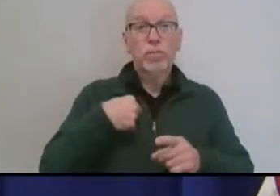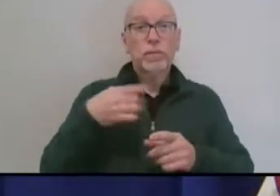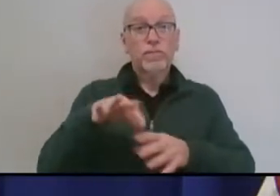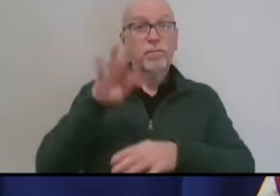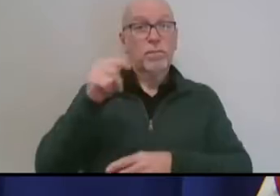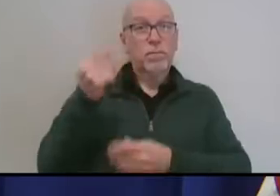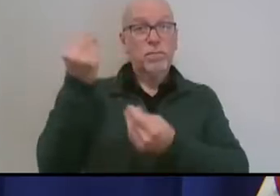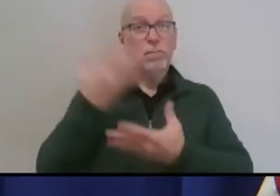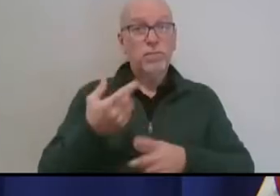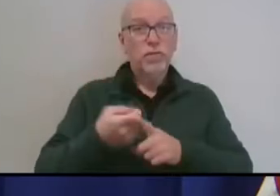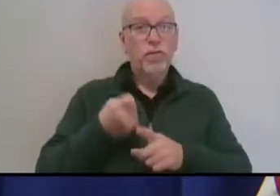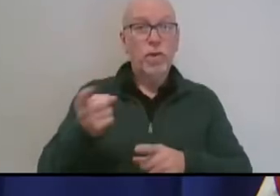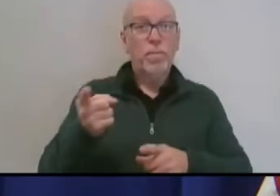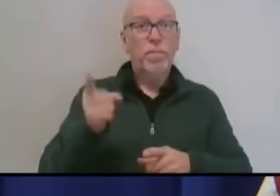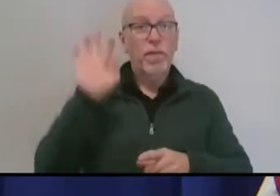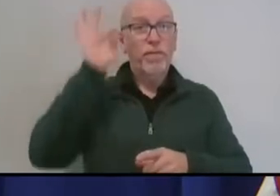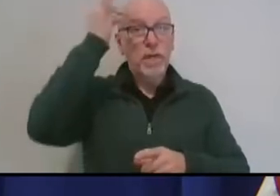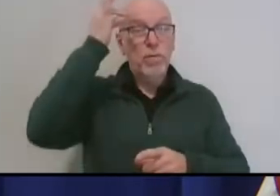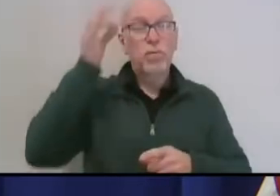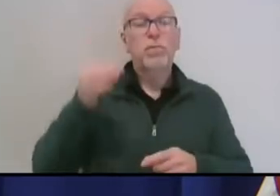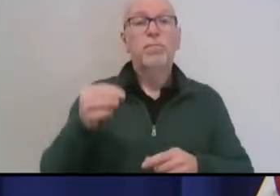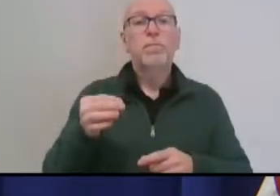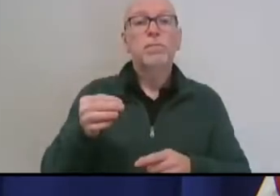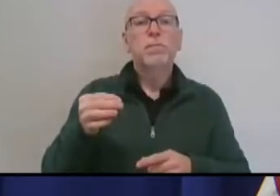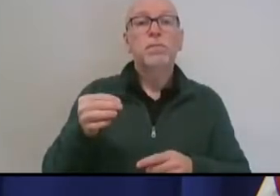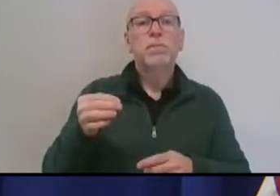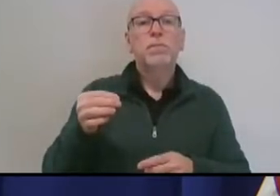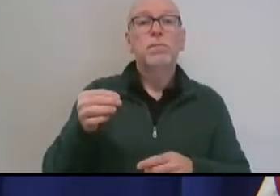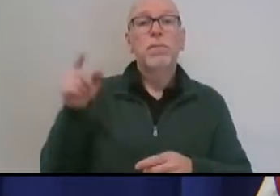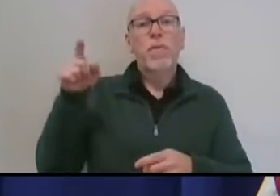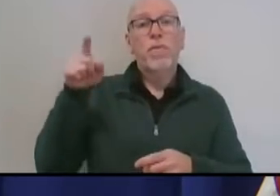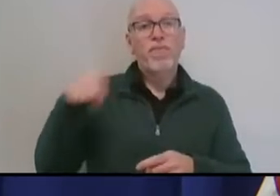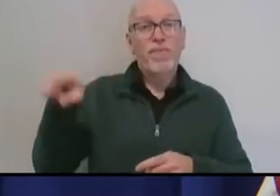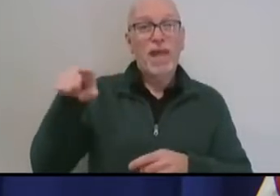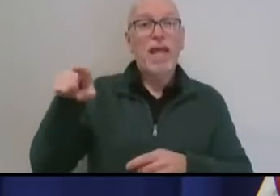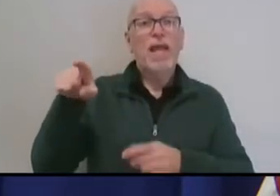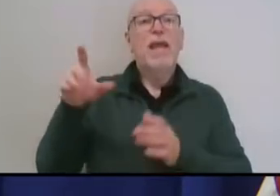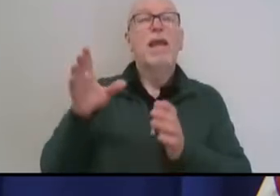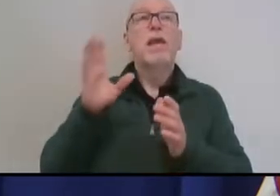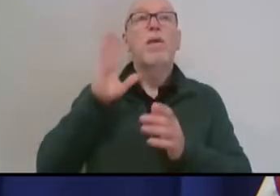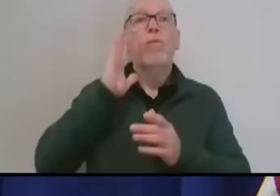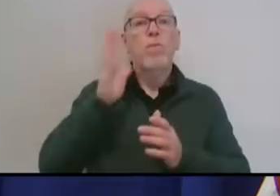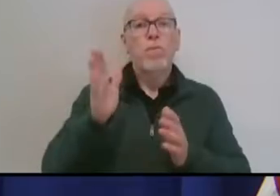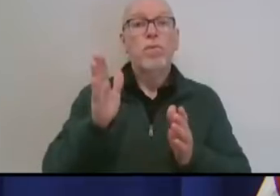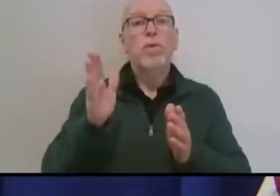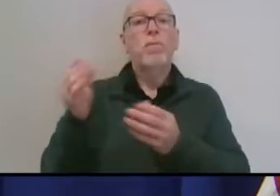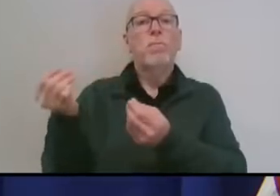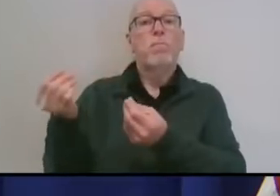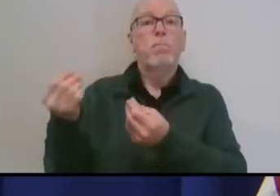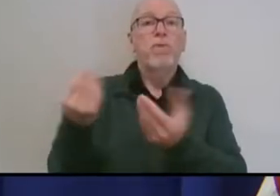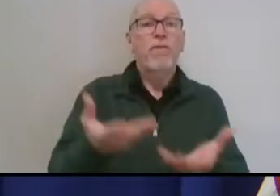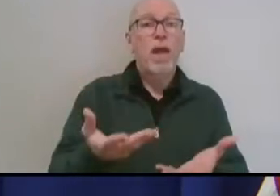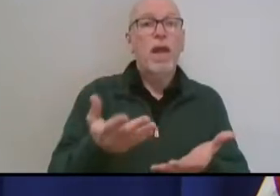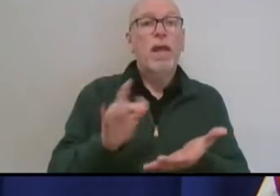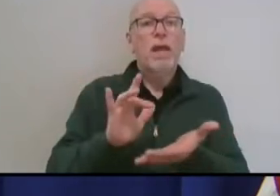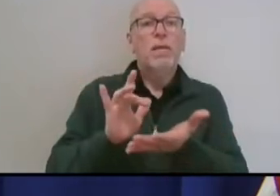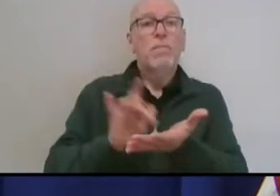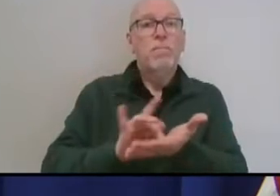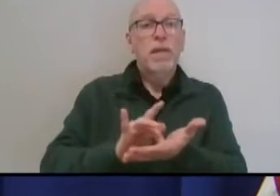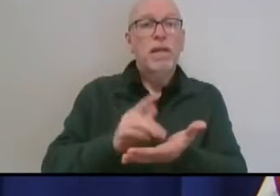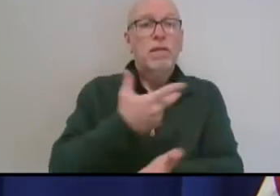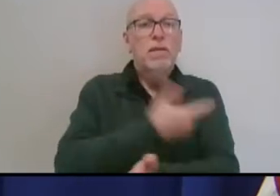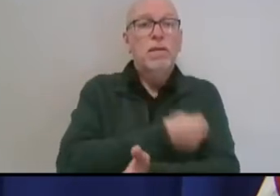from the federal government that they were going to provide doses to the federal